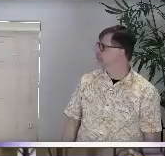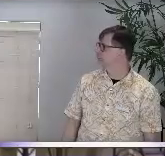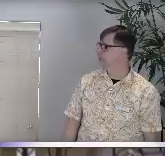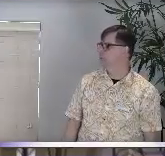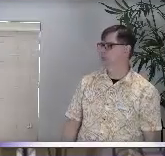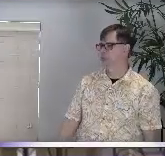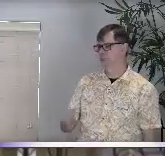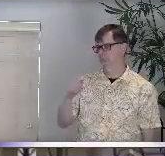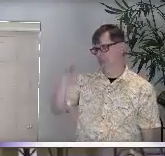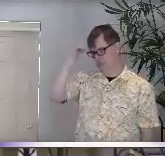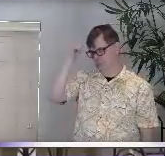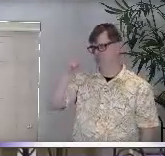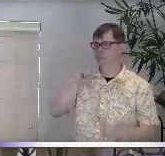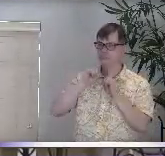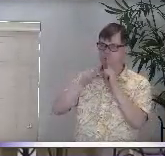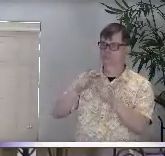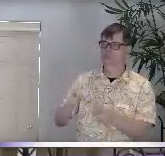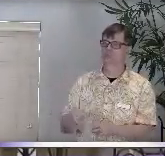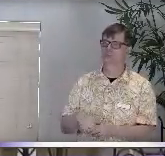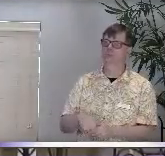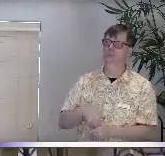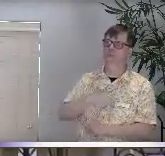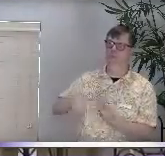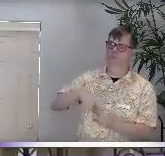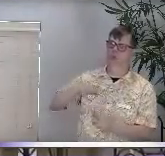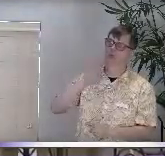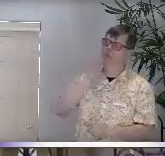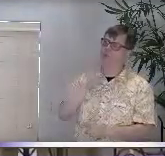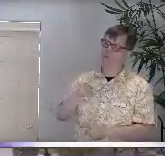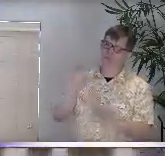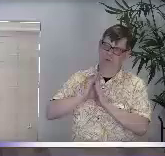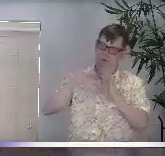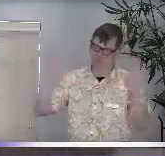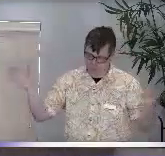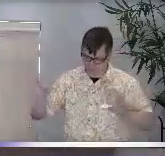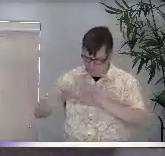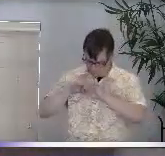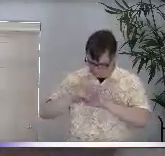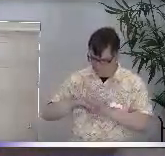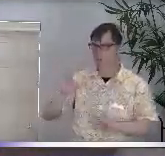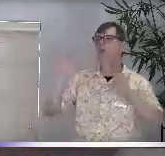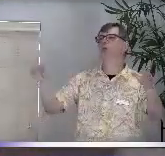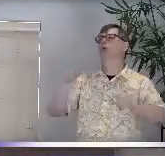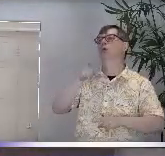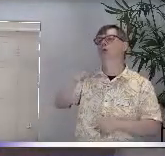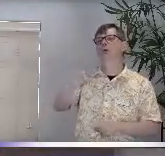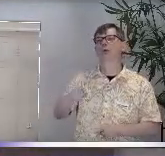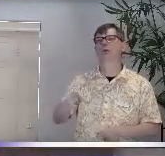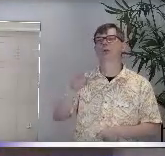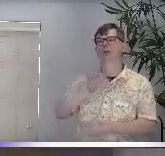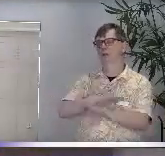said, let the center be your medicine. Let it show you where you are disconnected. Let it show you where you're not